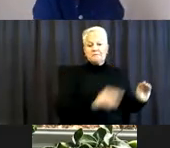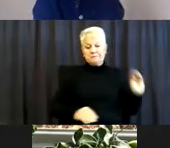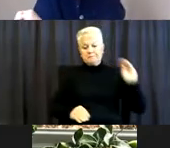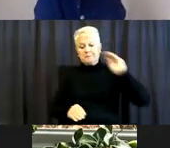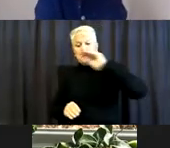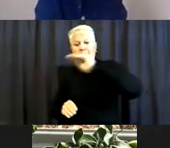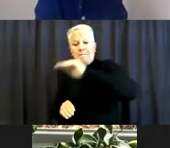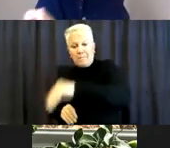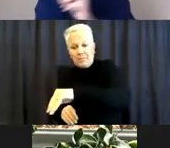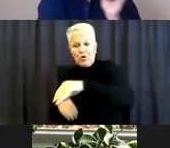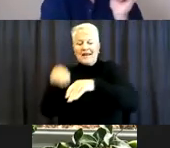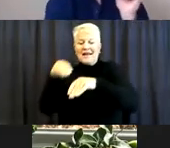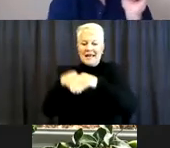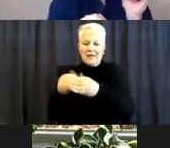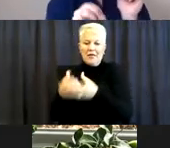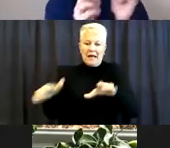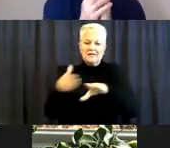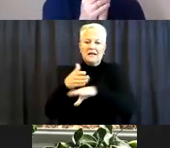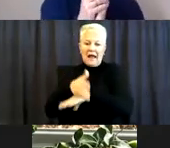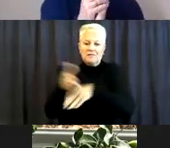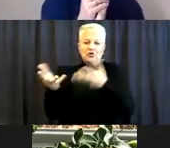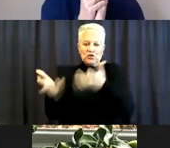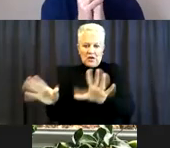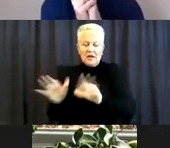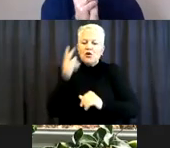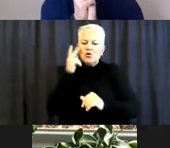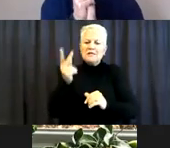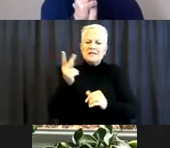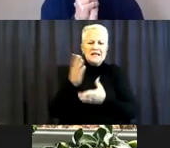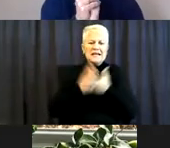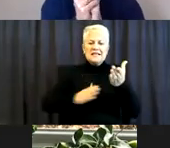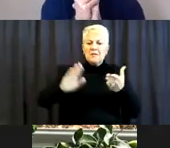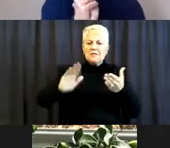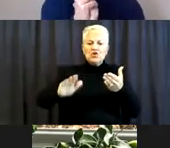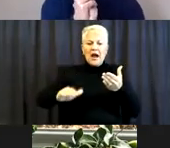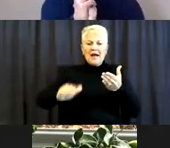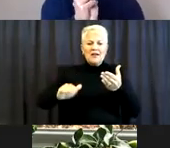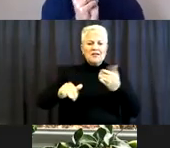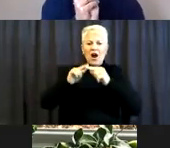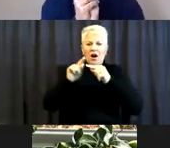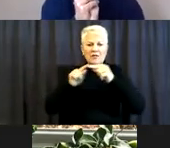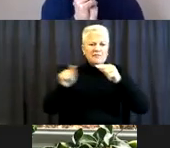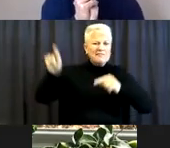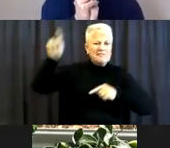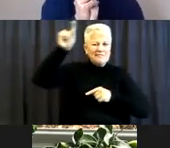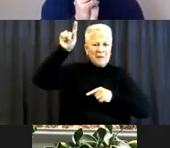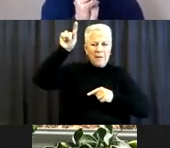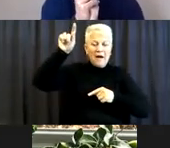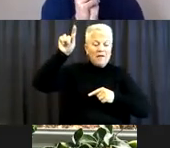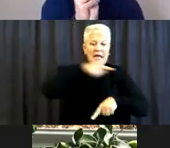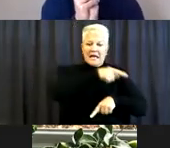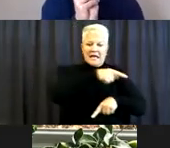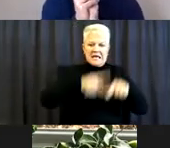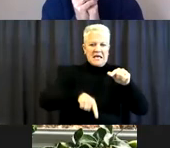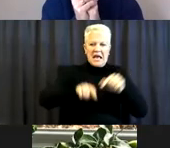the basket when he's all done. You'll see some tiles way, way up above out of his reach, and certainly he's